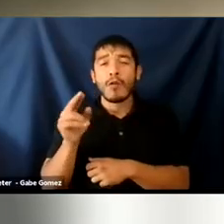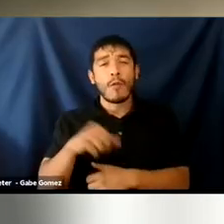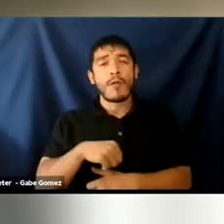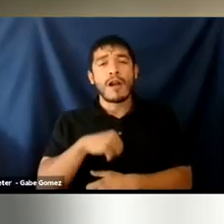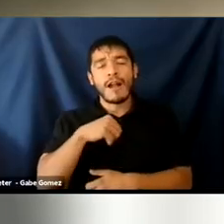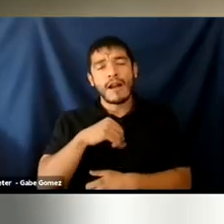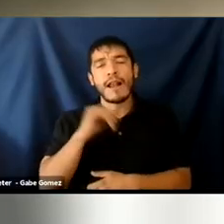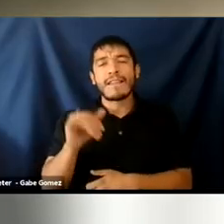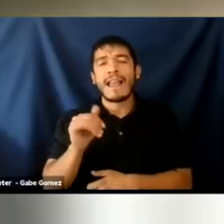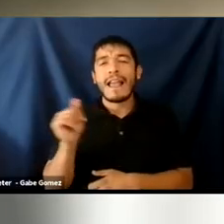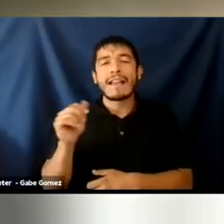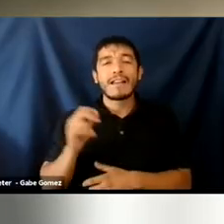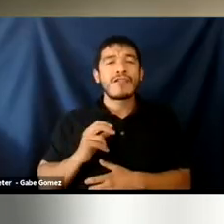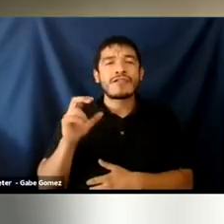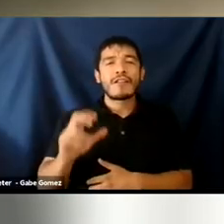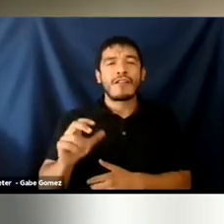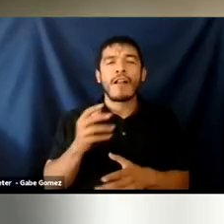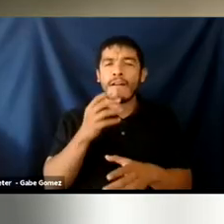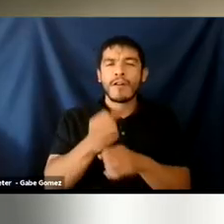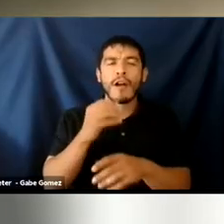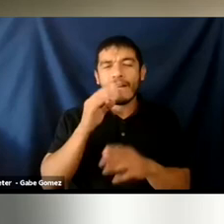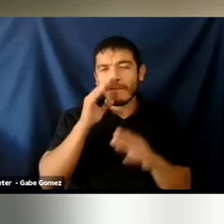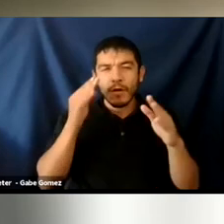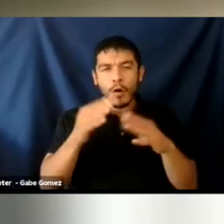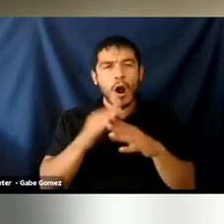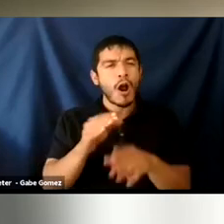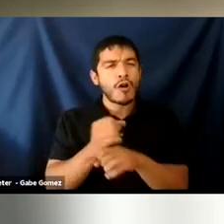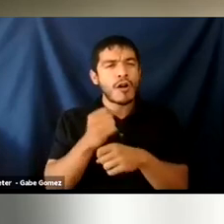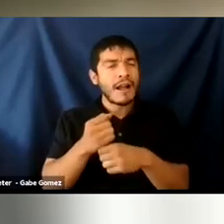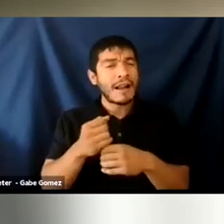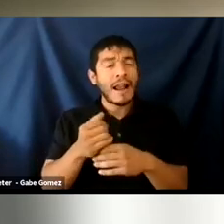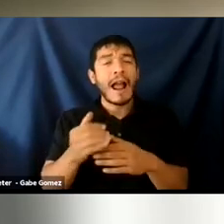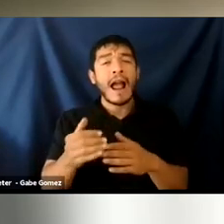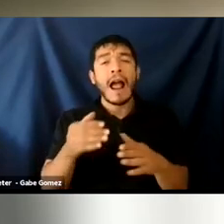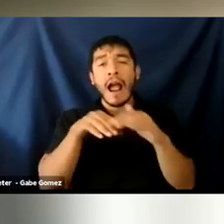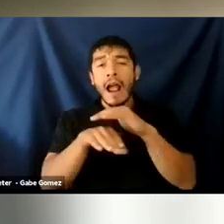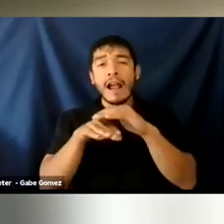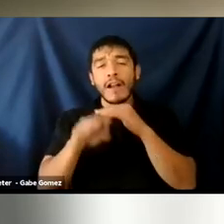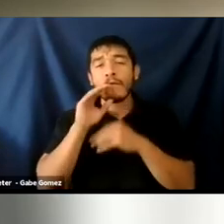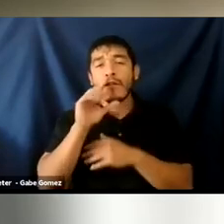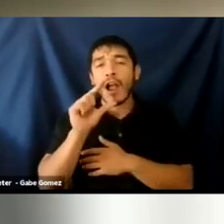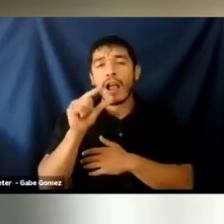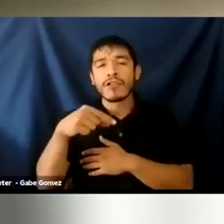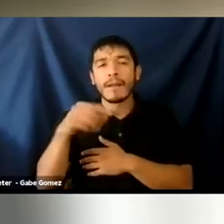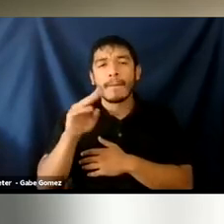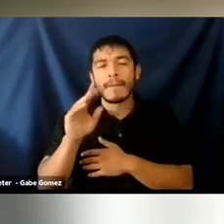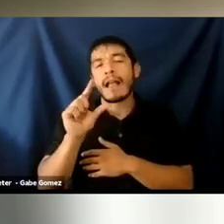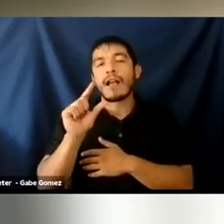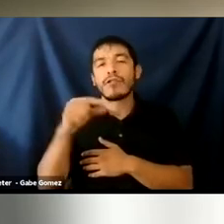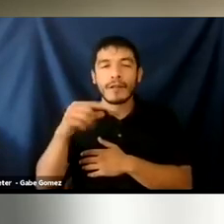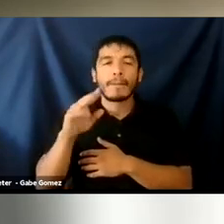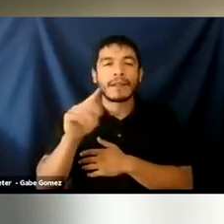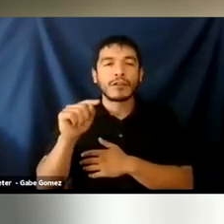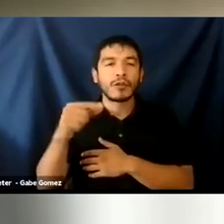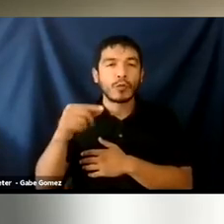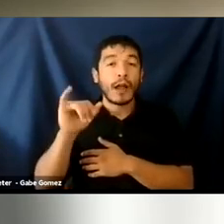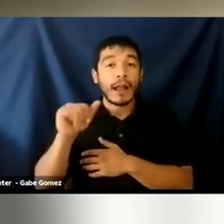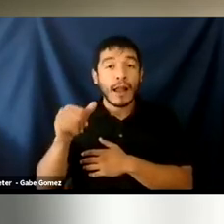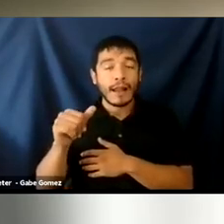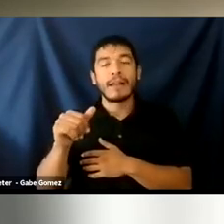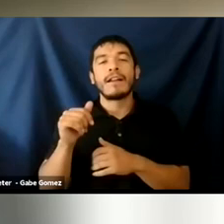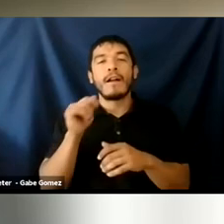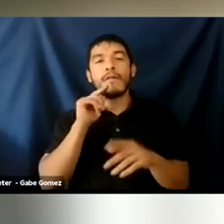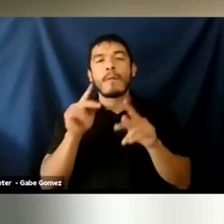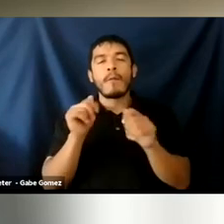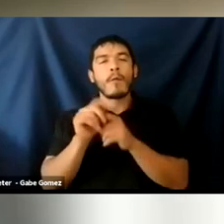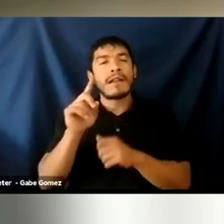charity focused on creating access to LGBTQIA spaces for people with disabilities. Can you